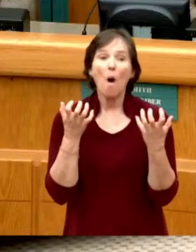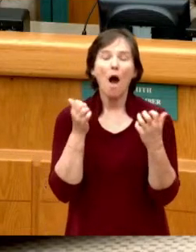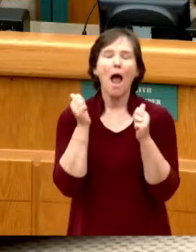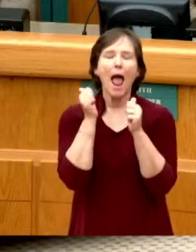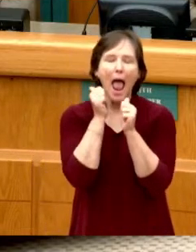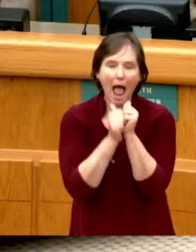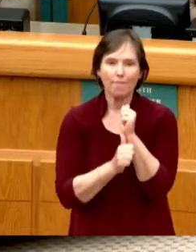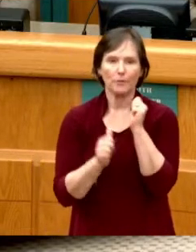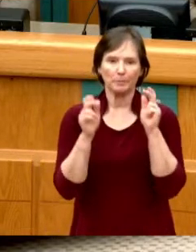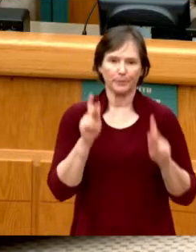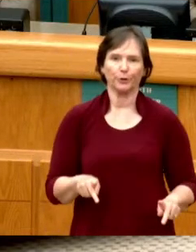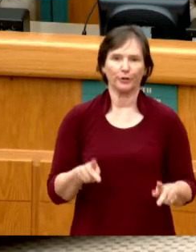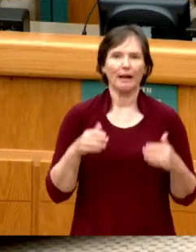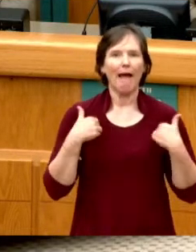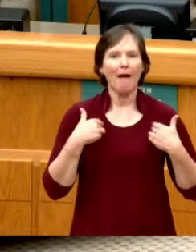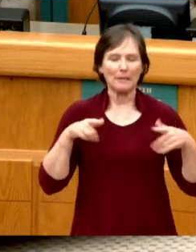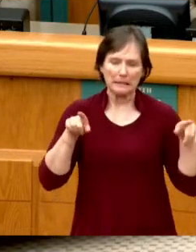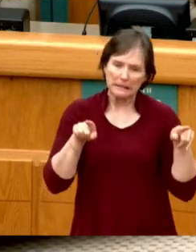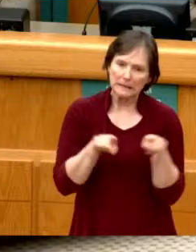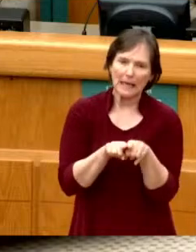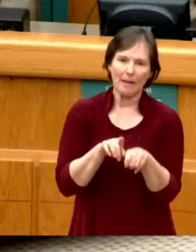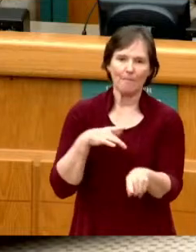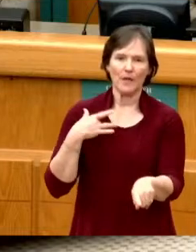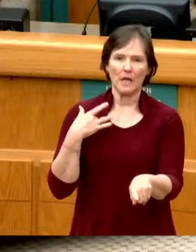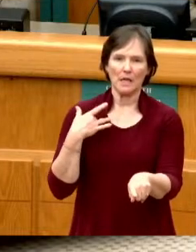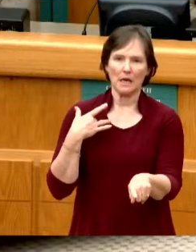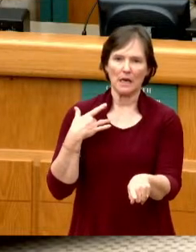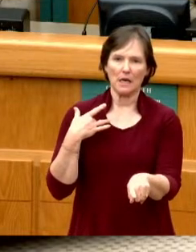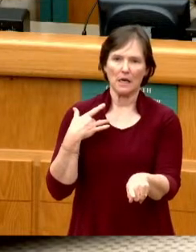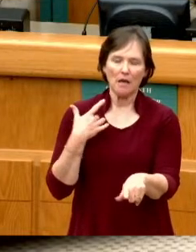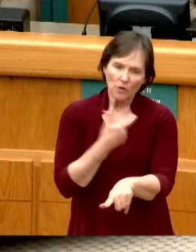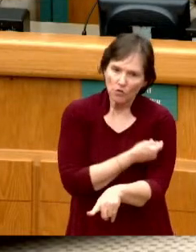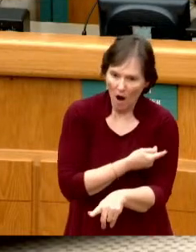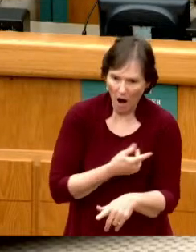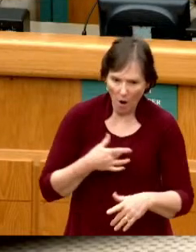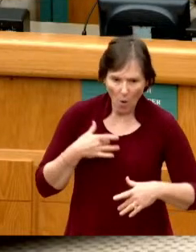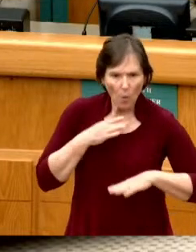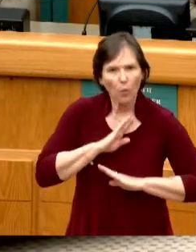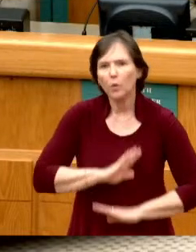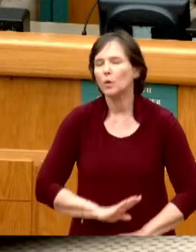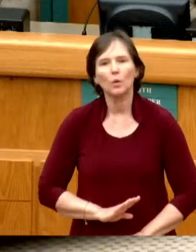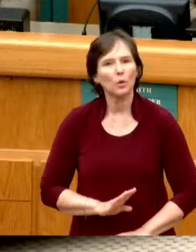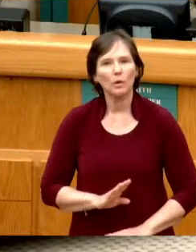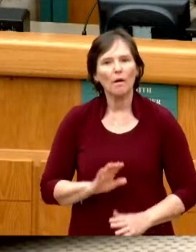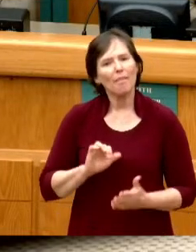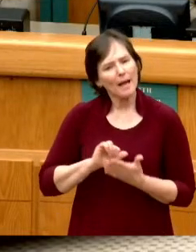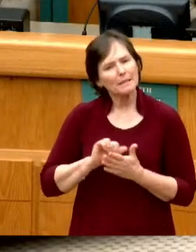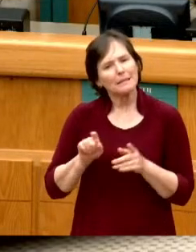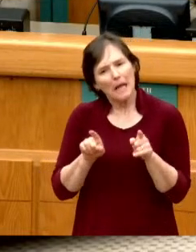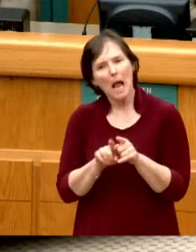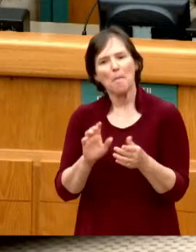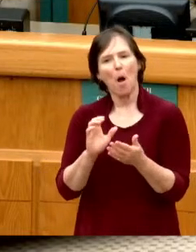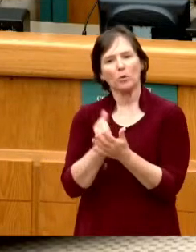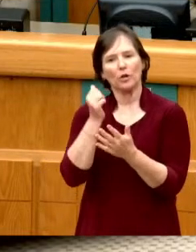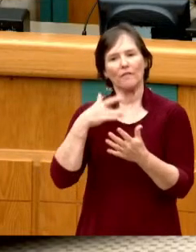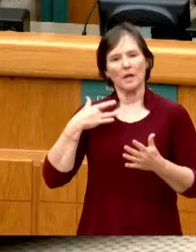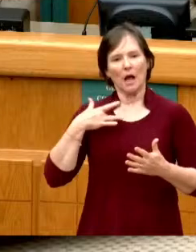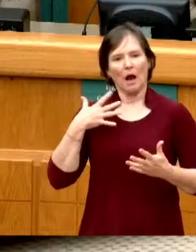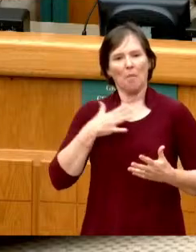to have that same feeling, that same opportunity to feel that way.